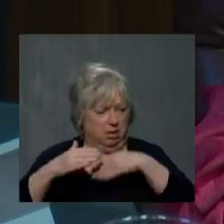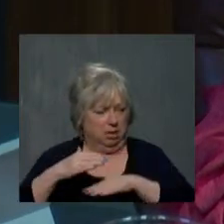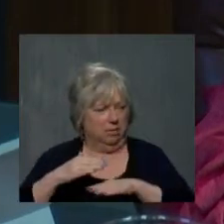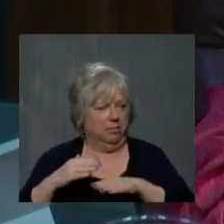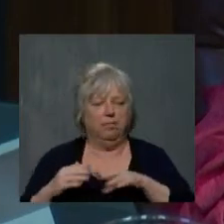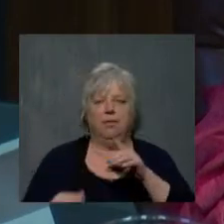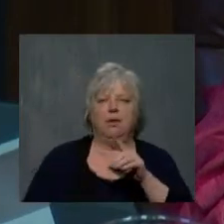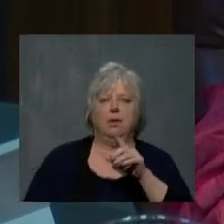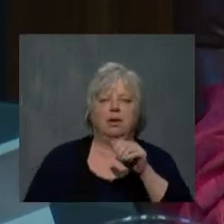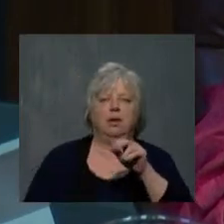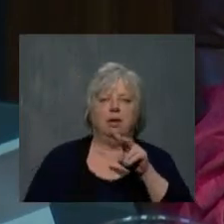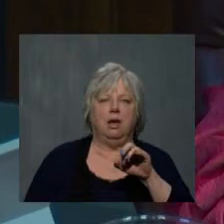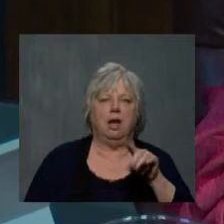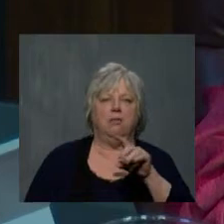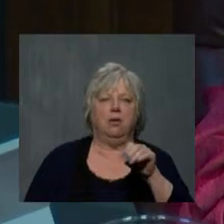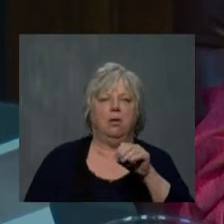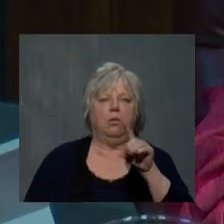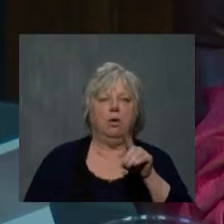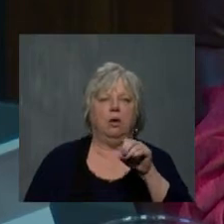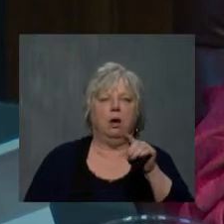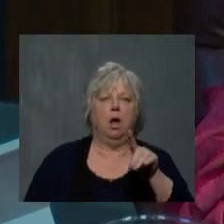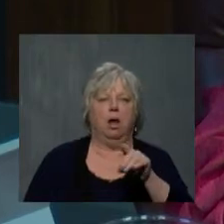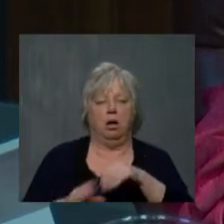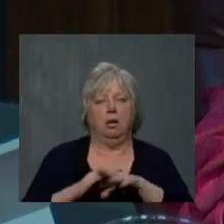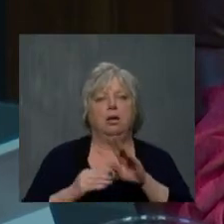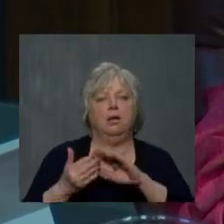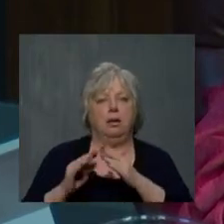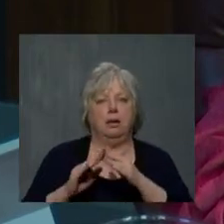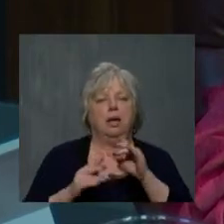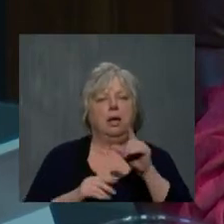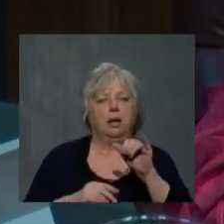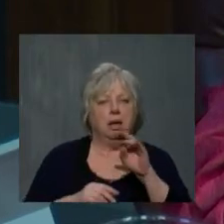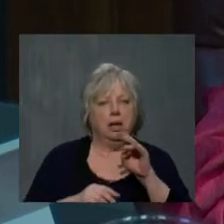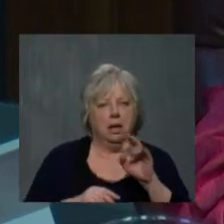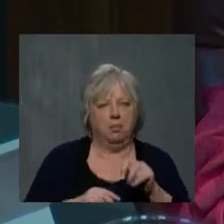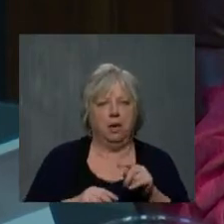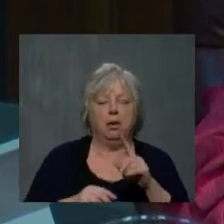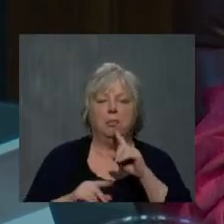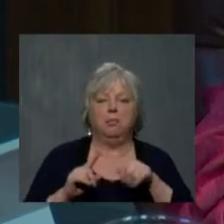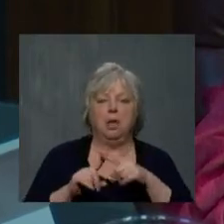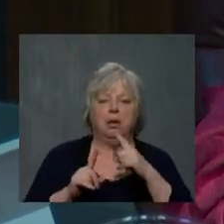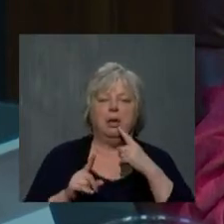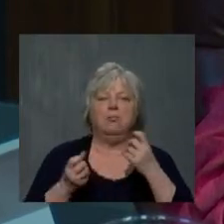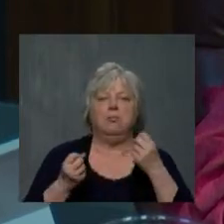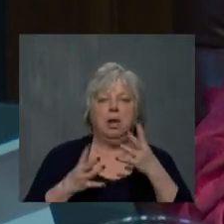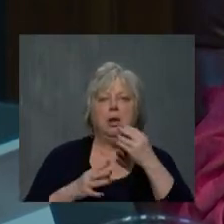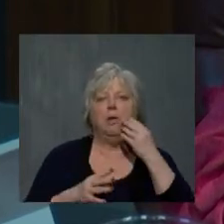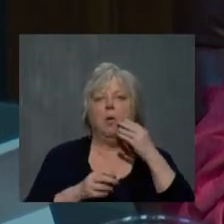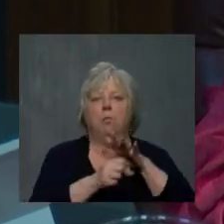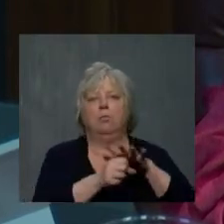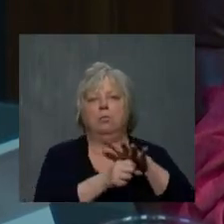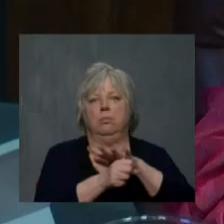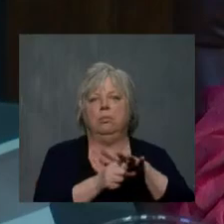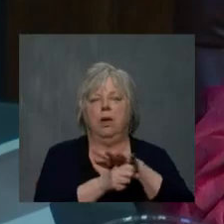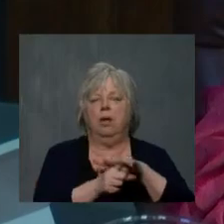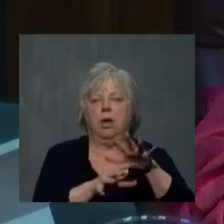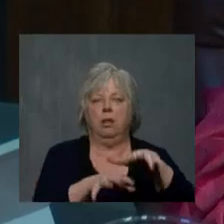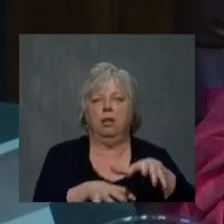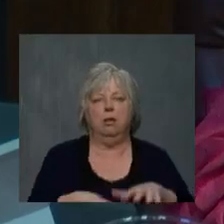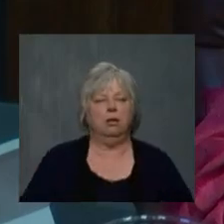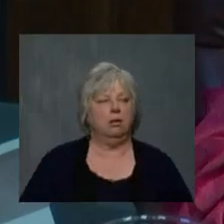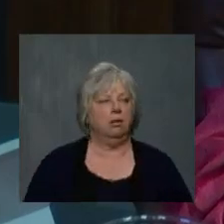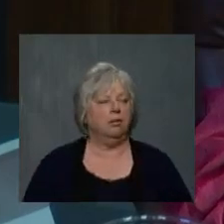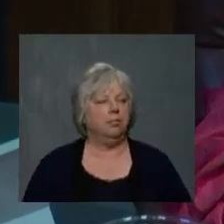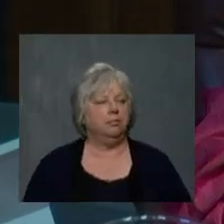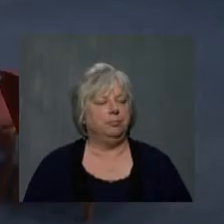David O'Dodd is in the city limits. David O'Dodd is in the city limits. And you have lots of subdivisions out there.